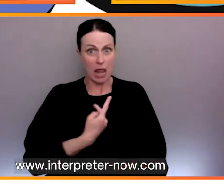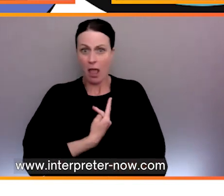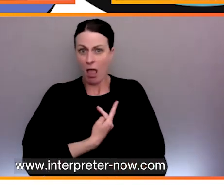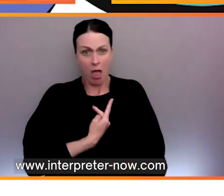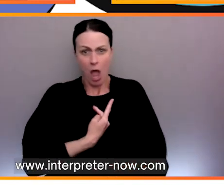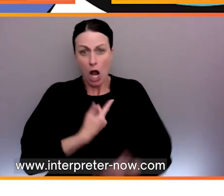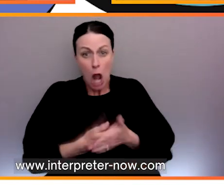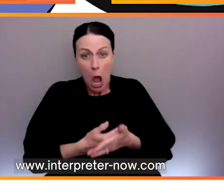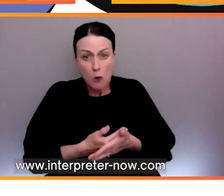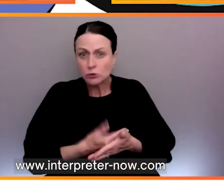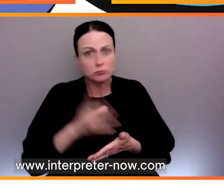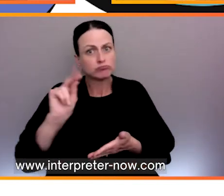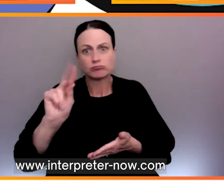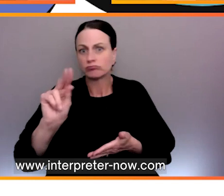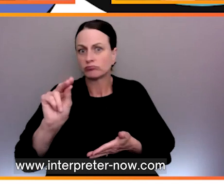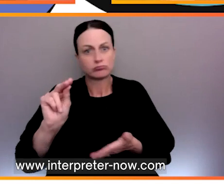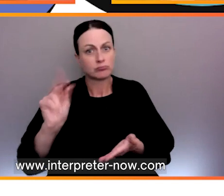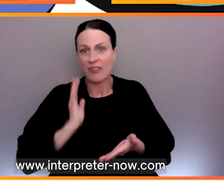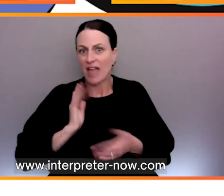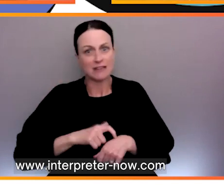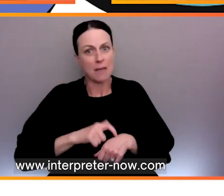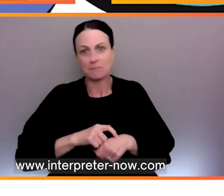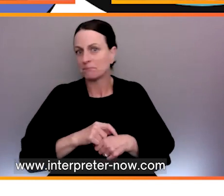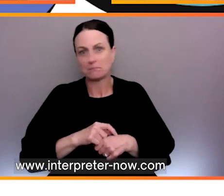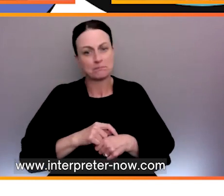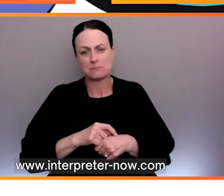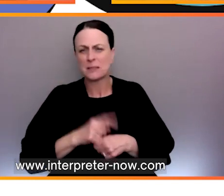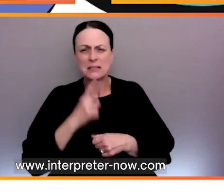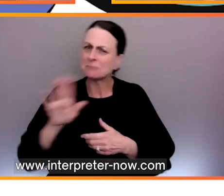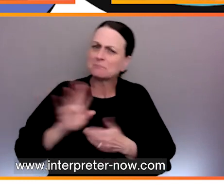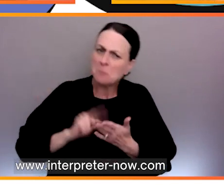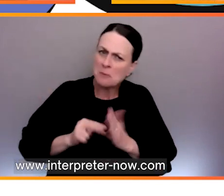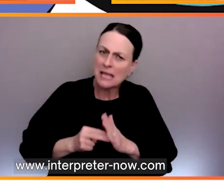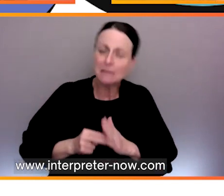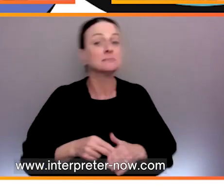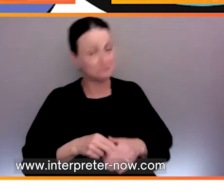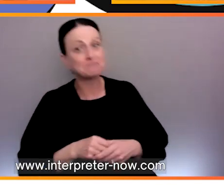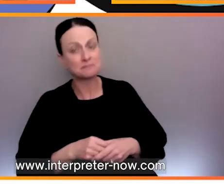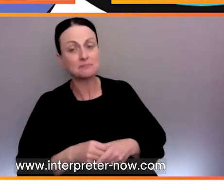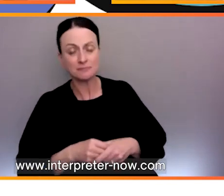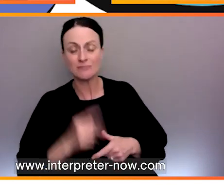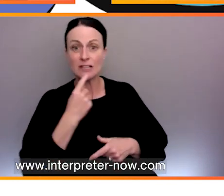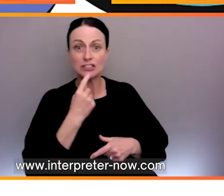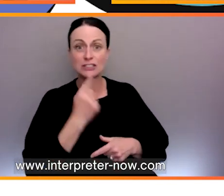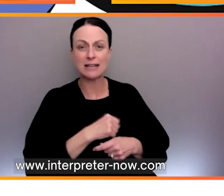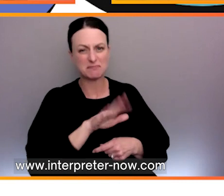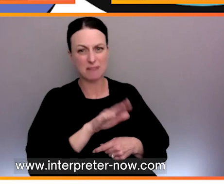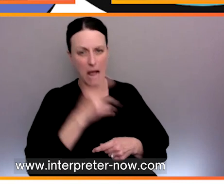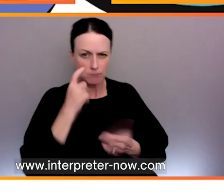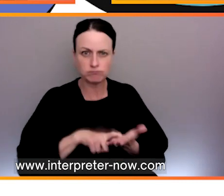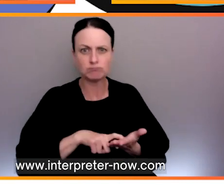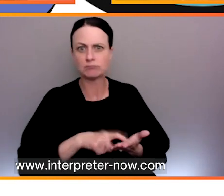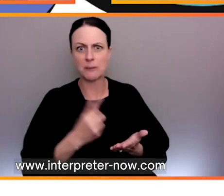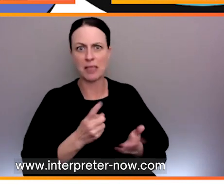everyone together. And she said, and then I just saw you get smaller and smaller. And it really broke my